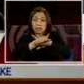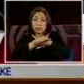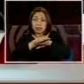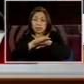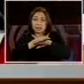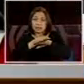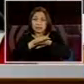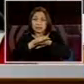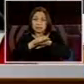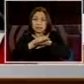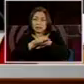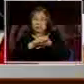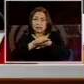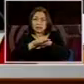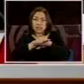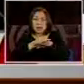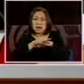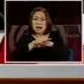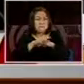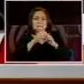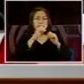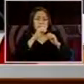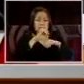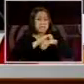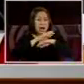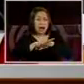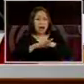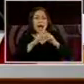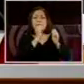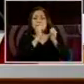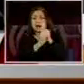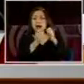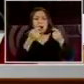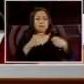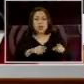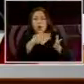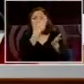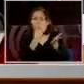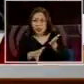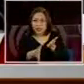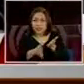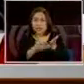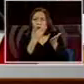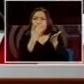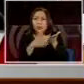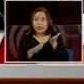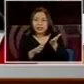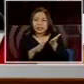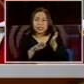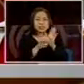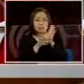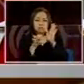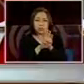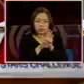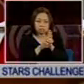well, illusory or ineffectual because it is as if you